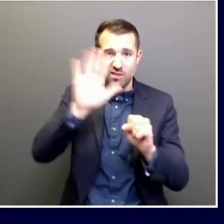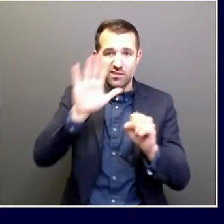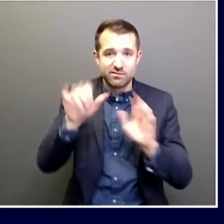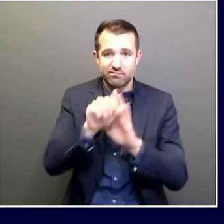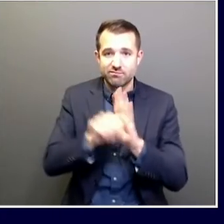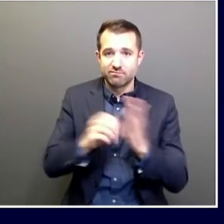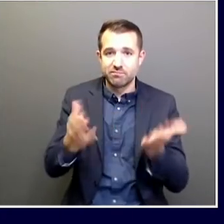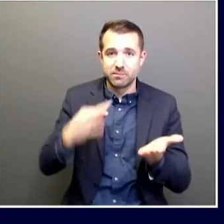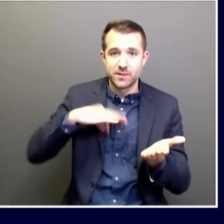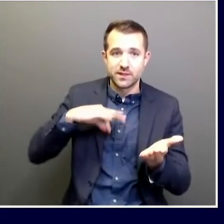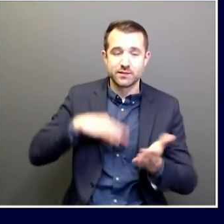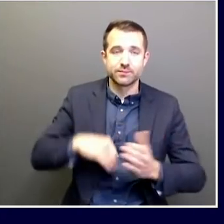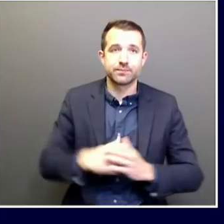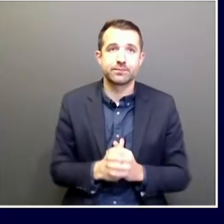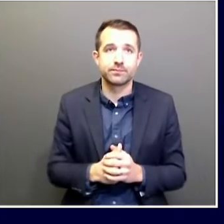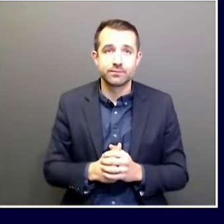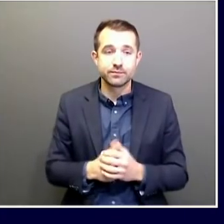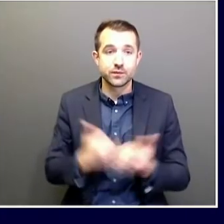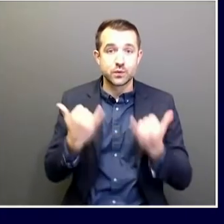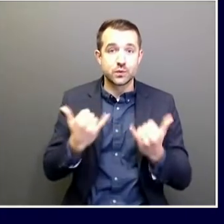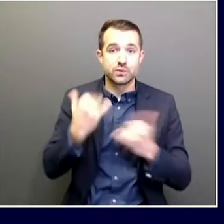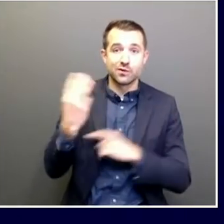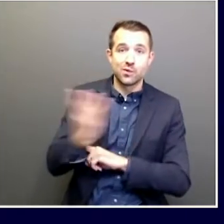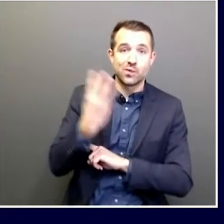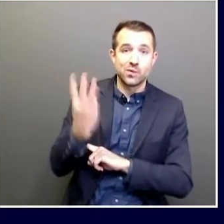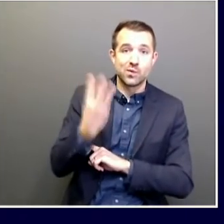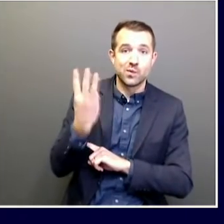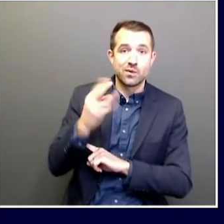today, Wednesday, November 17th,